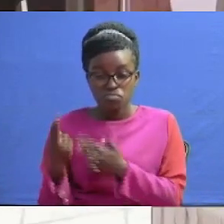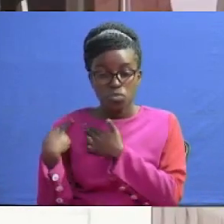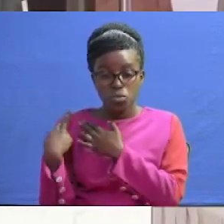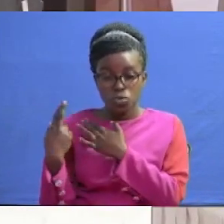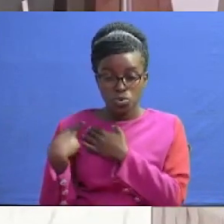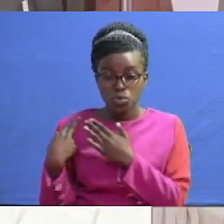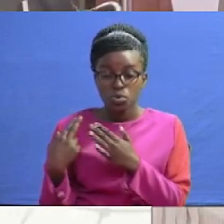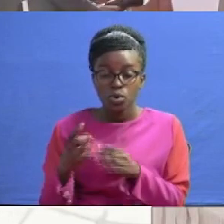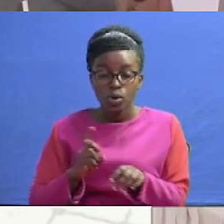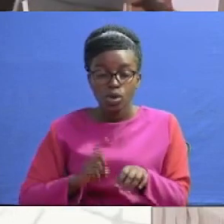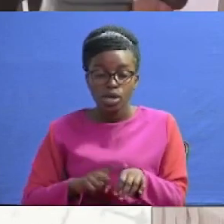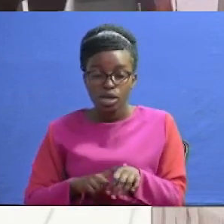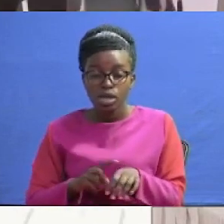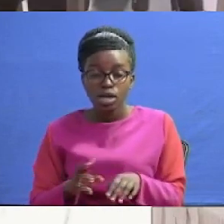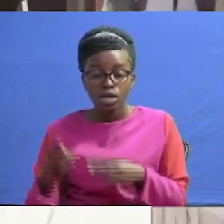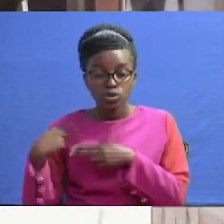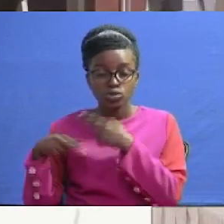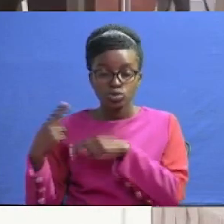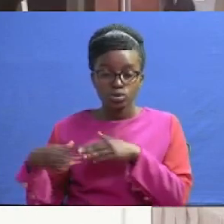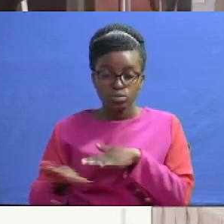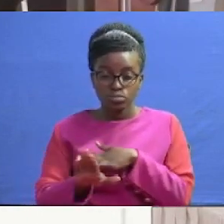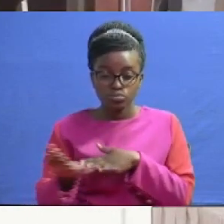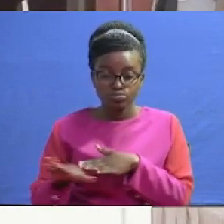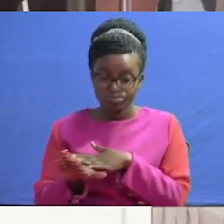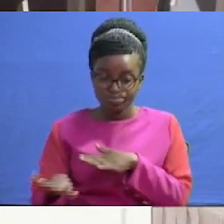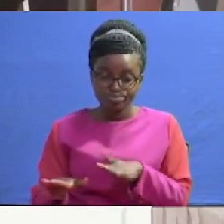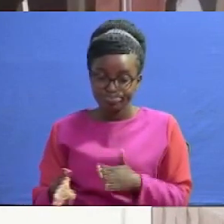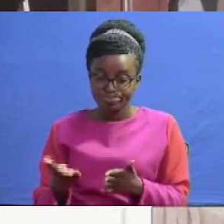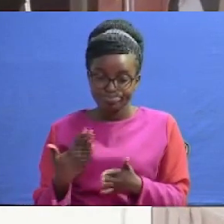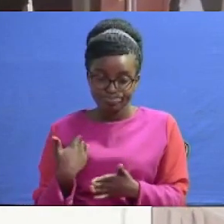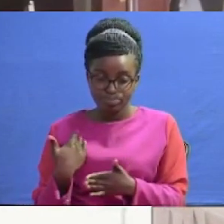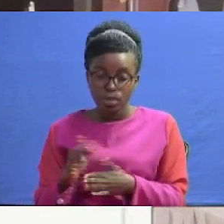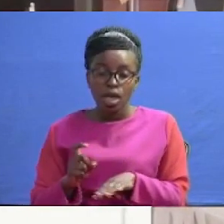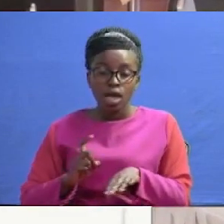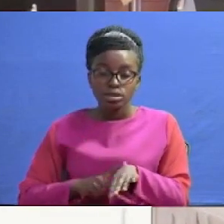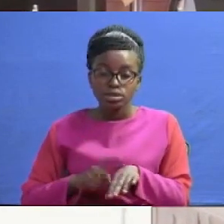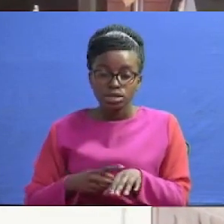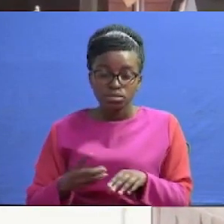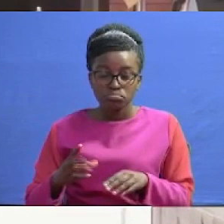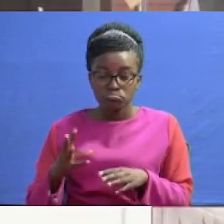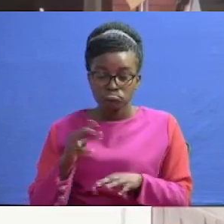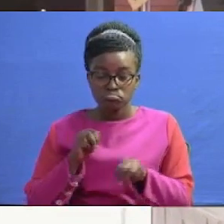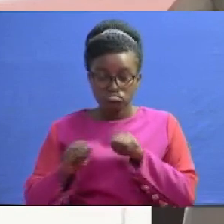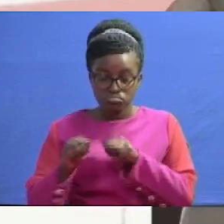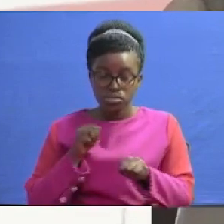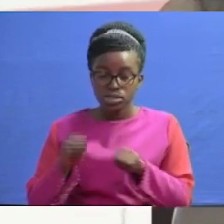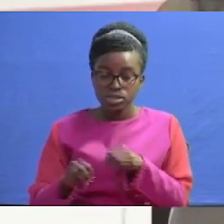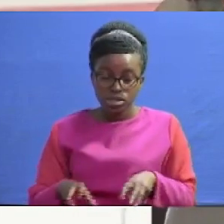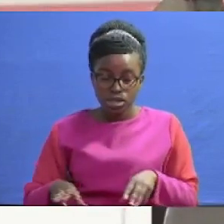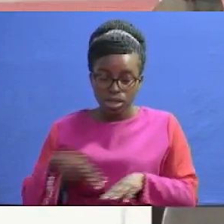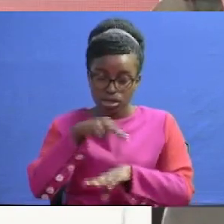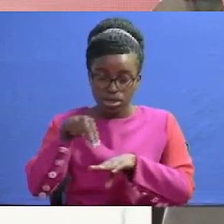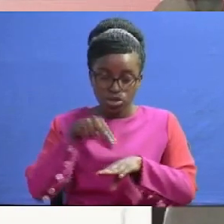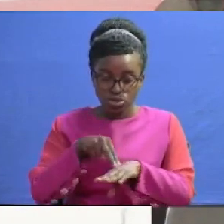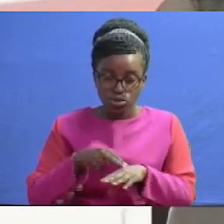background. The Prime Cabinet Secretary Musalia Mudavadi and the Minister of Diaspora Affairs in the neighboring nation of Uganda,